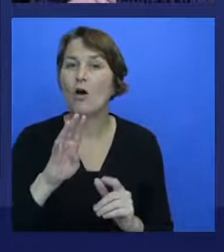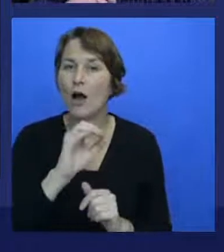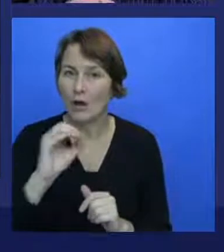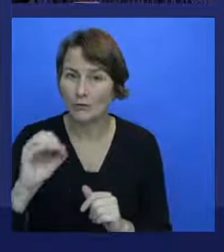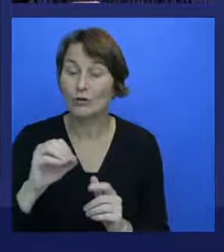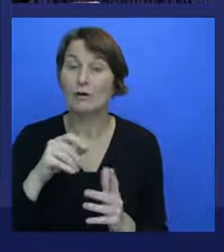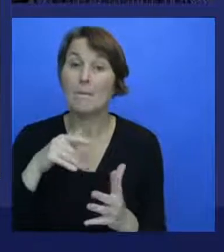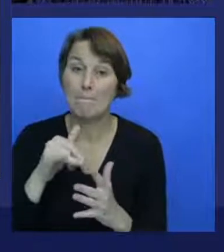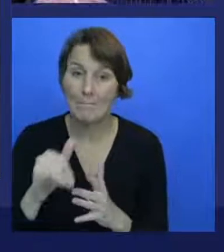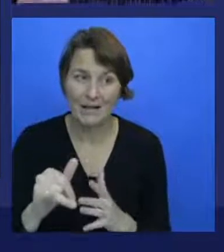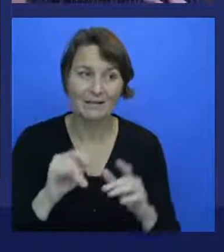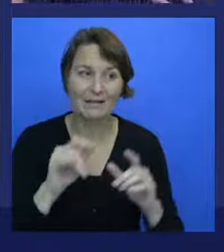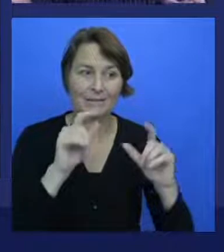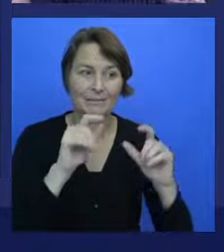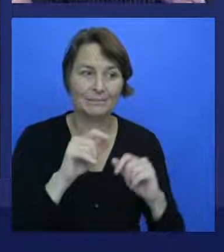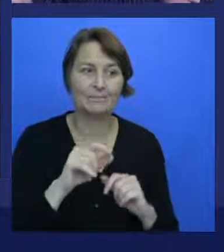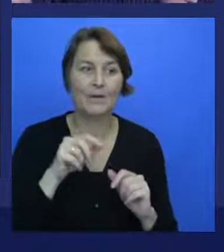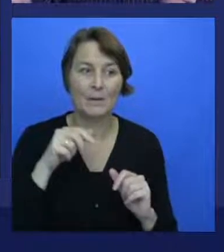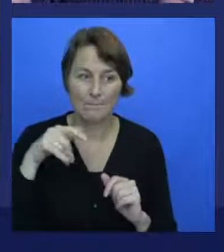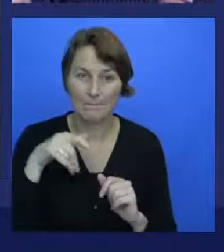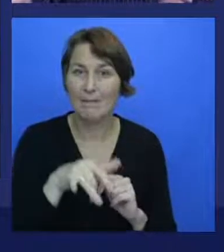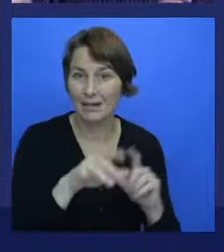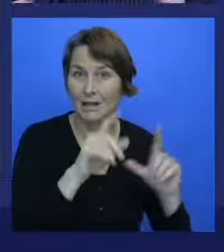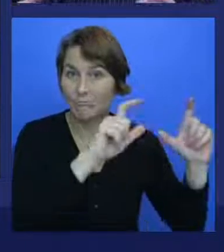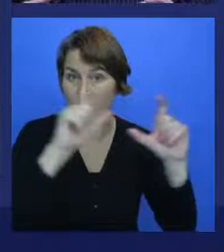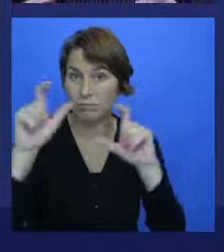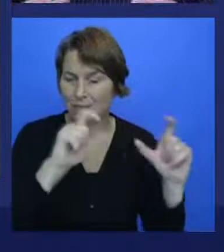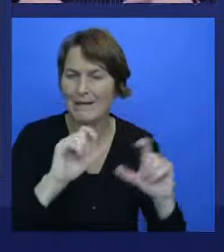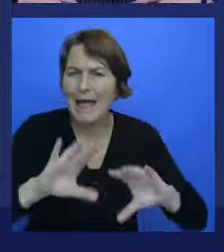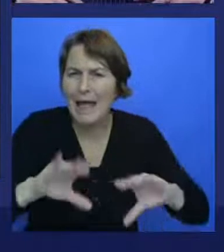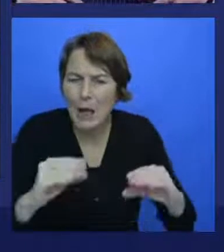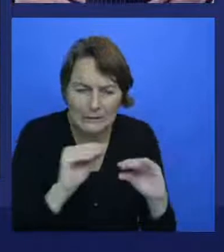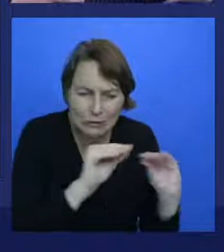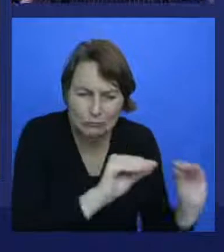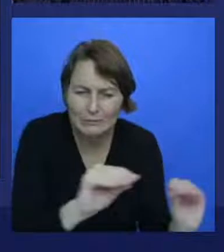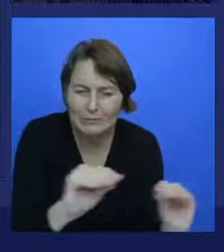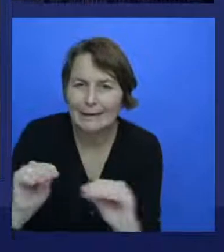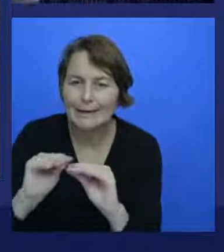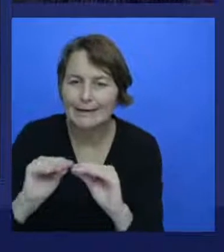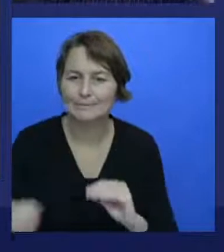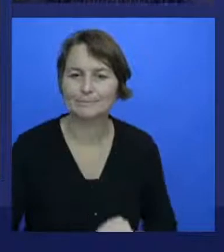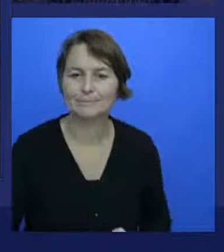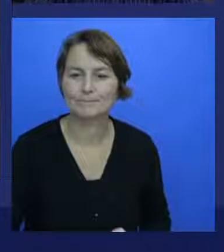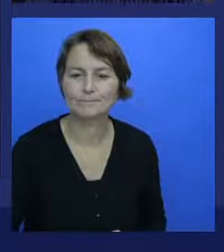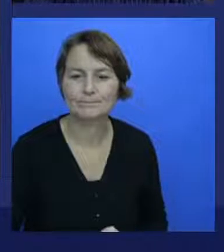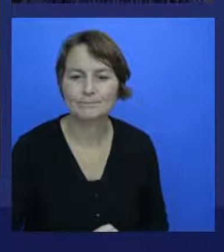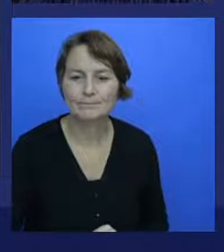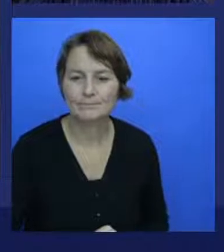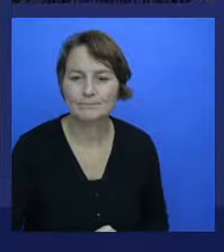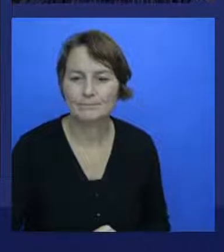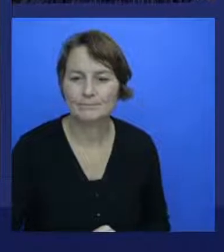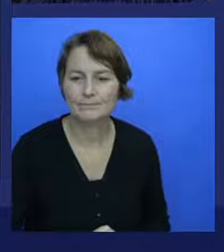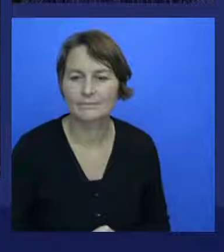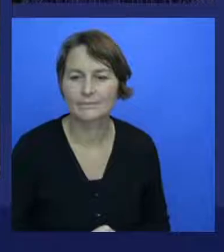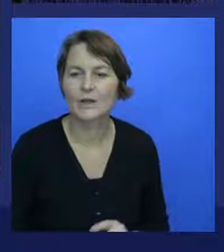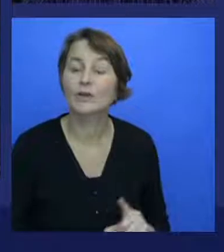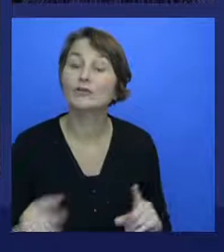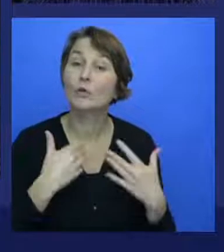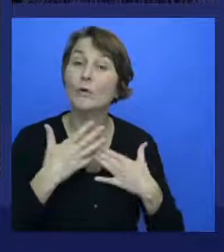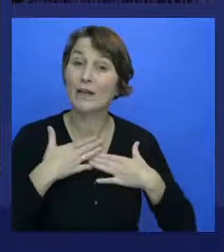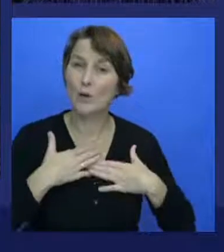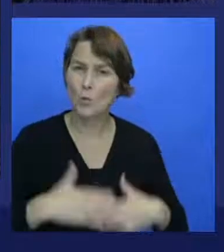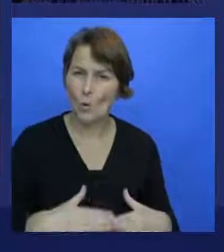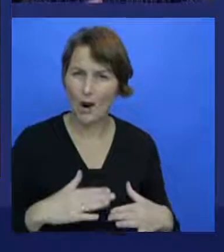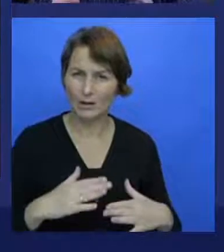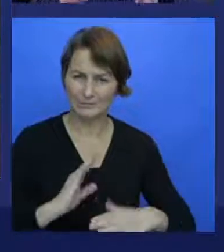already identified, tools for training with. And the competition was to build software that could recognize those images